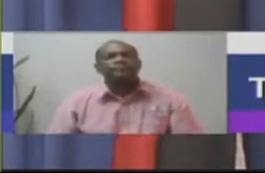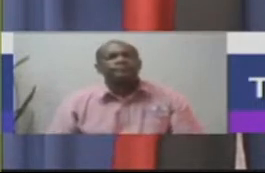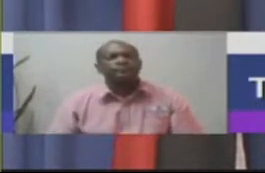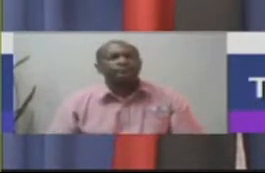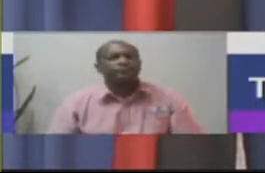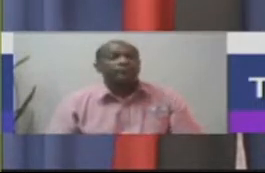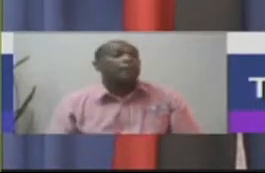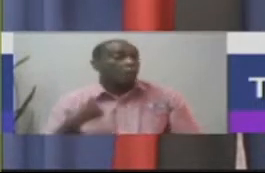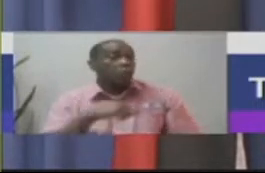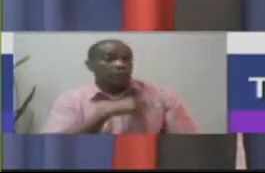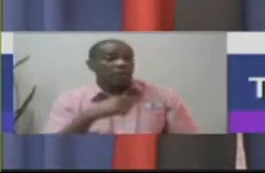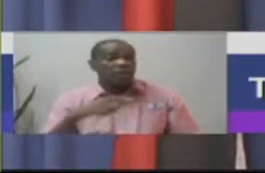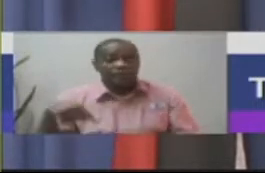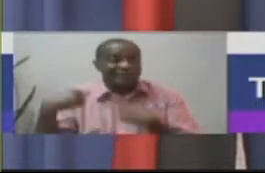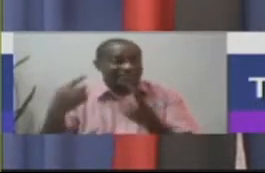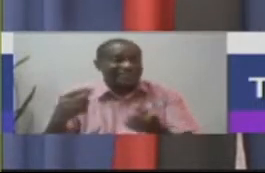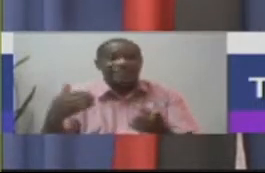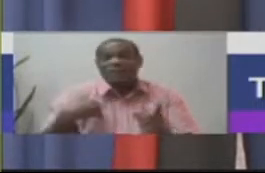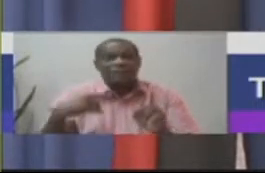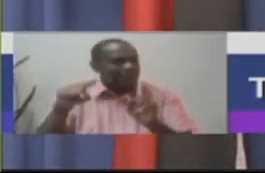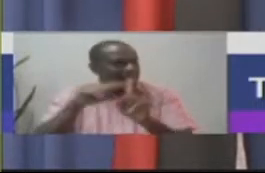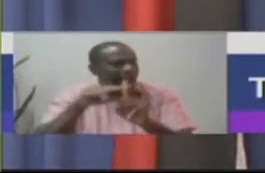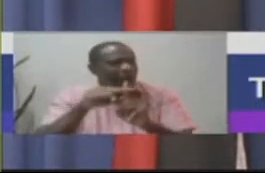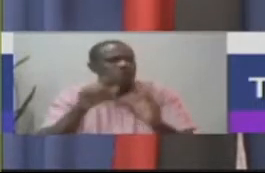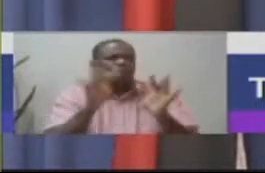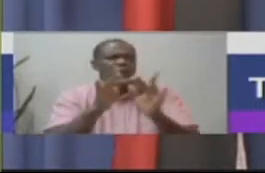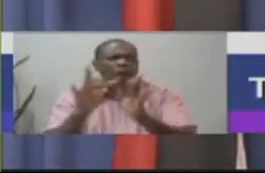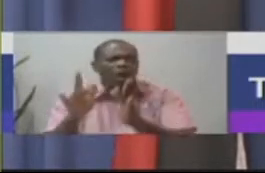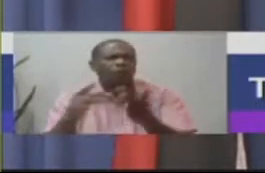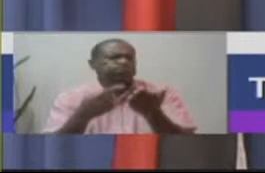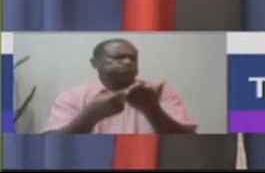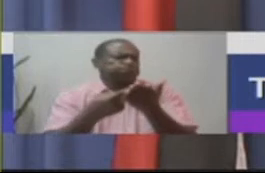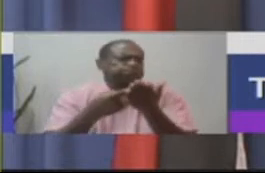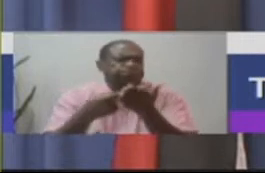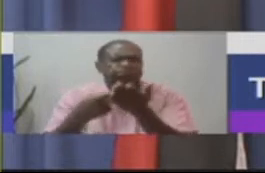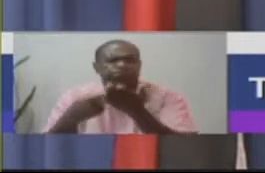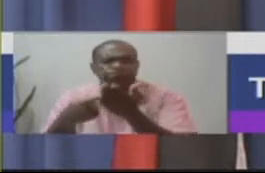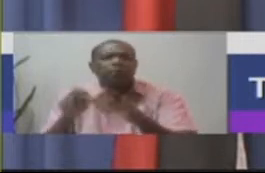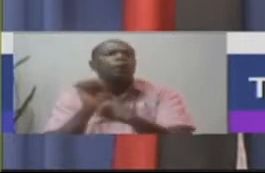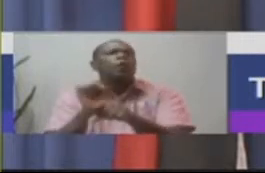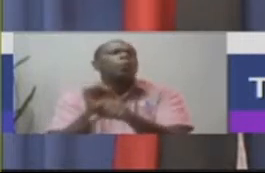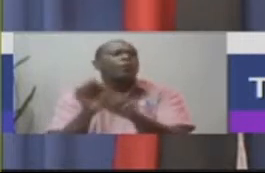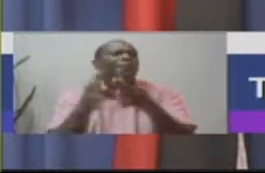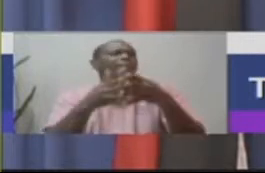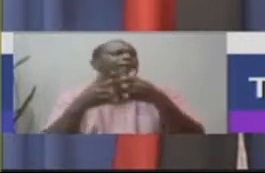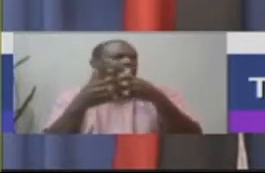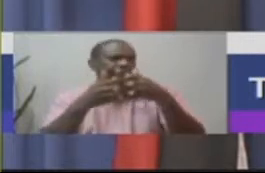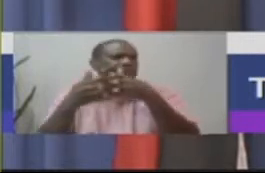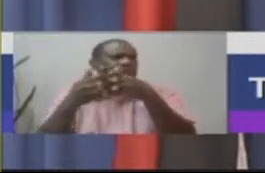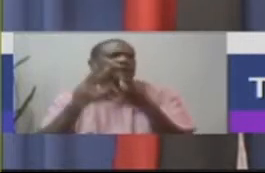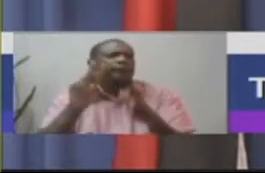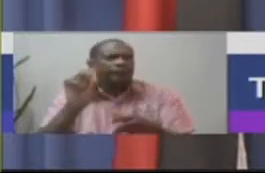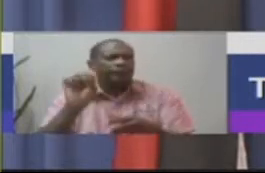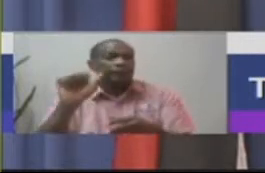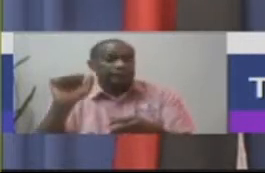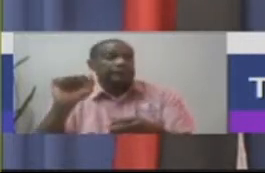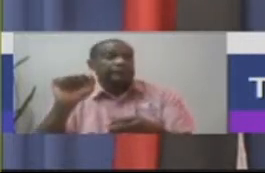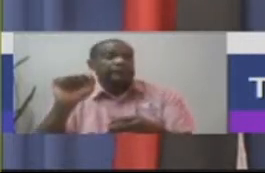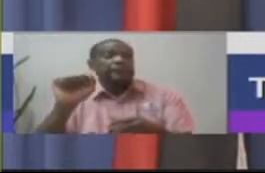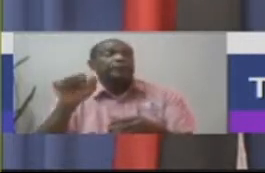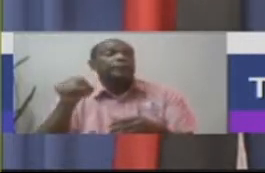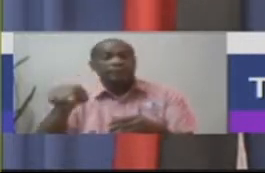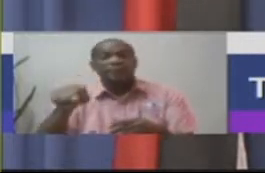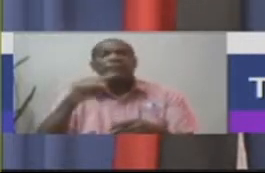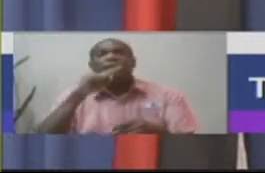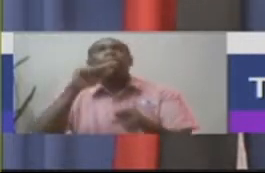contact, discussions, work with the United States with respect to the commitment to supply vaccines